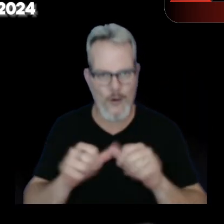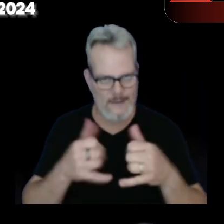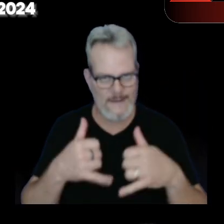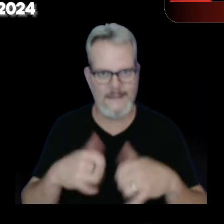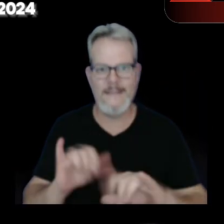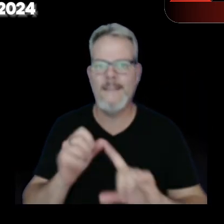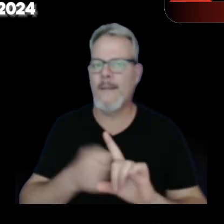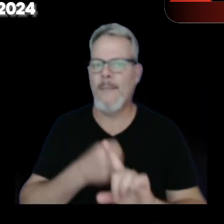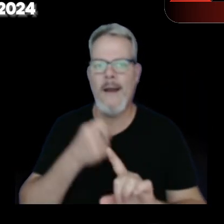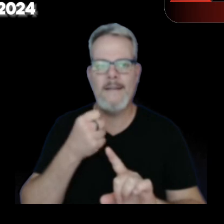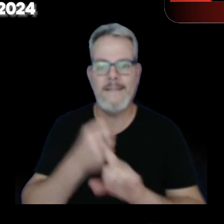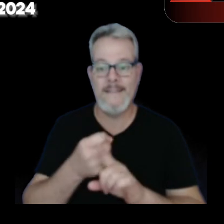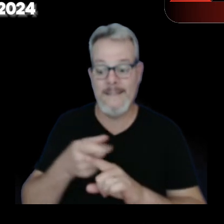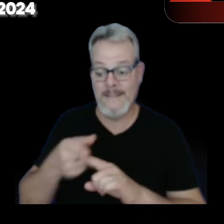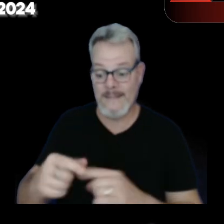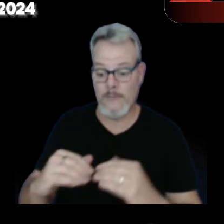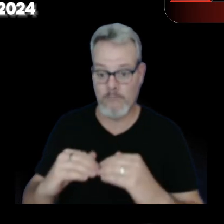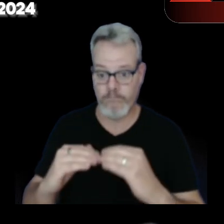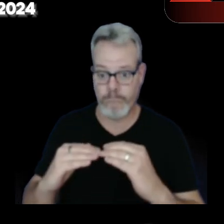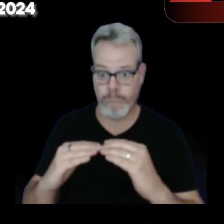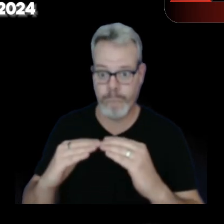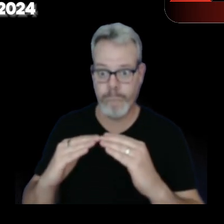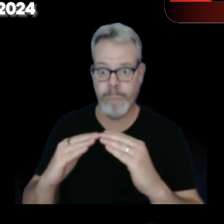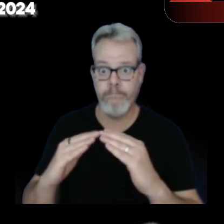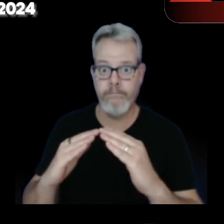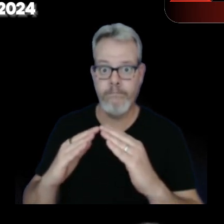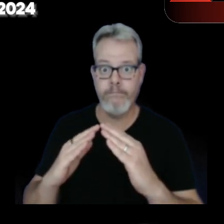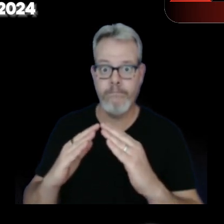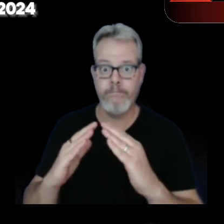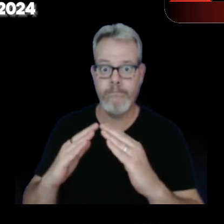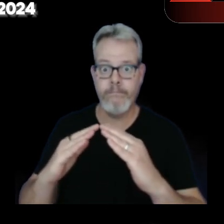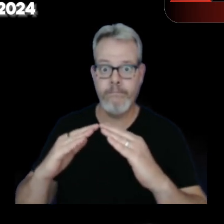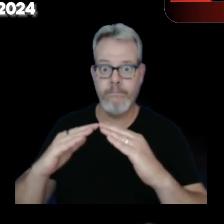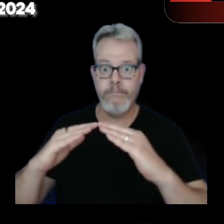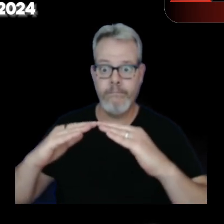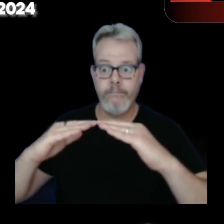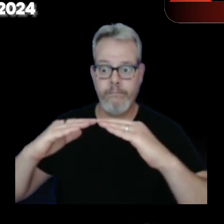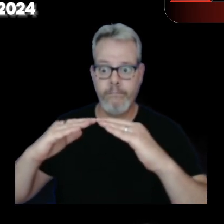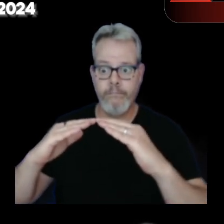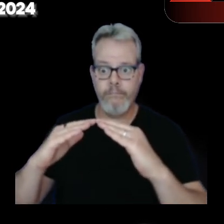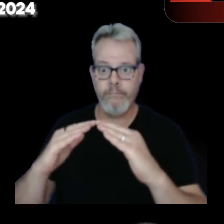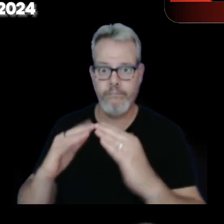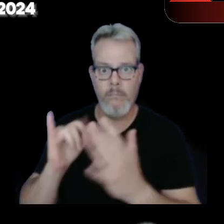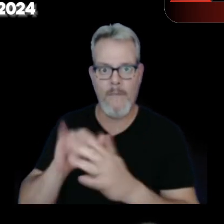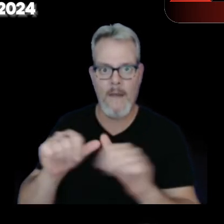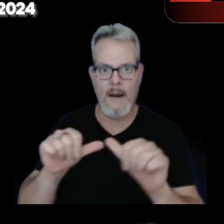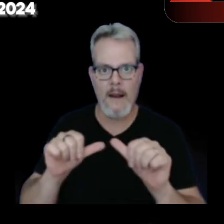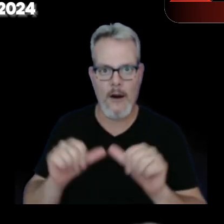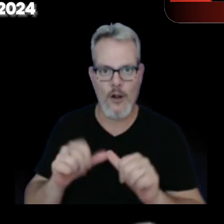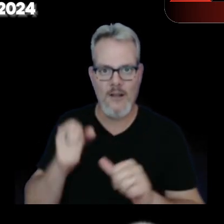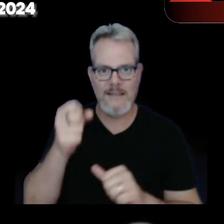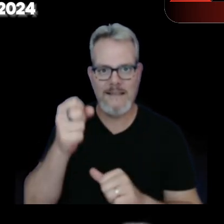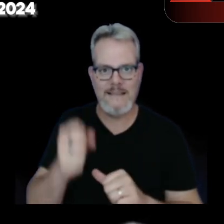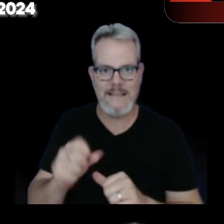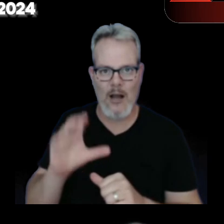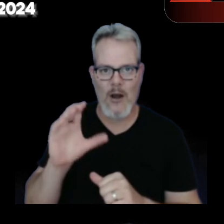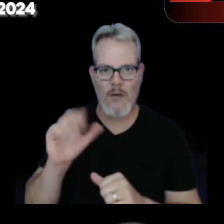has been uplifting in that area of the South Caldera and the Koaʻe fault